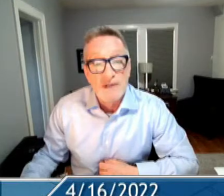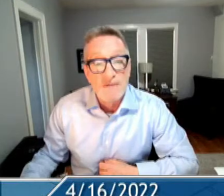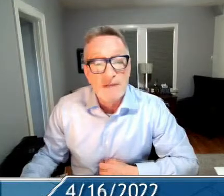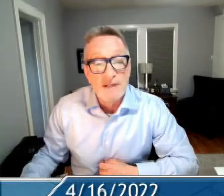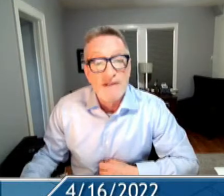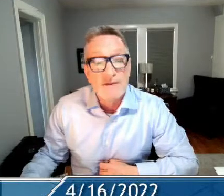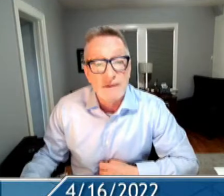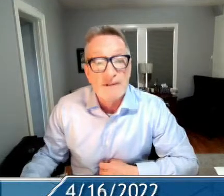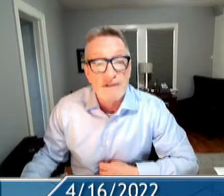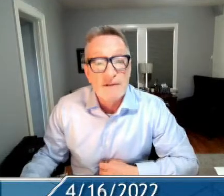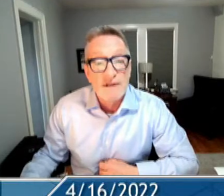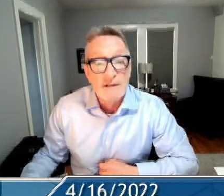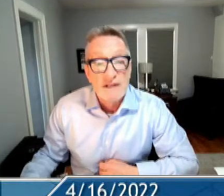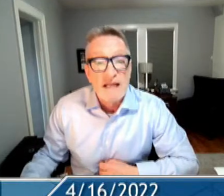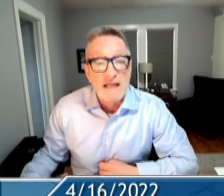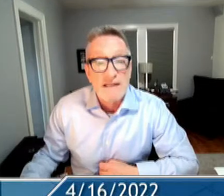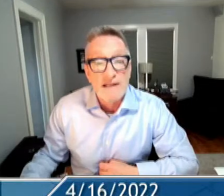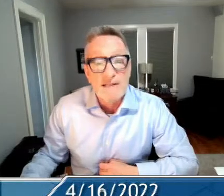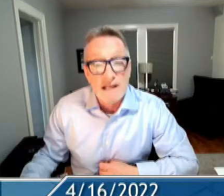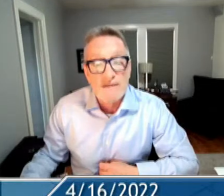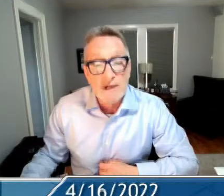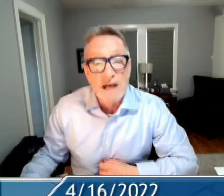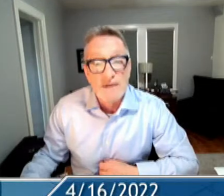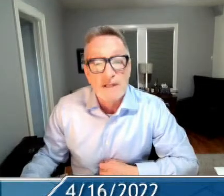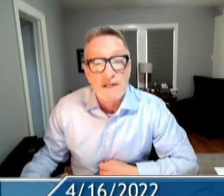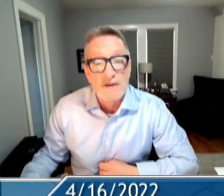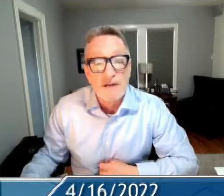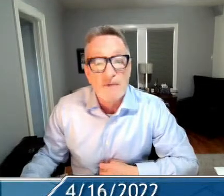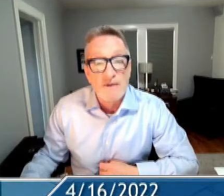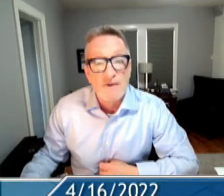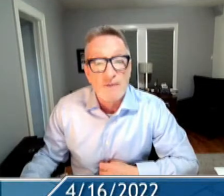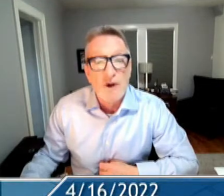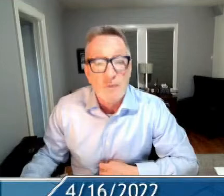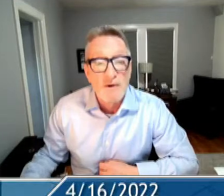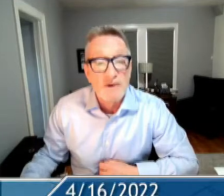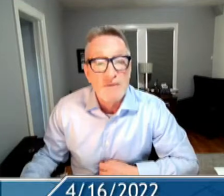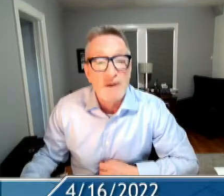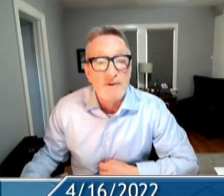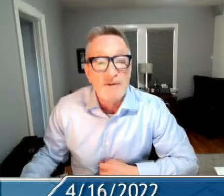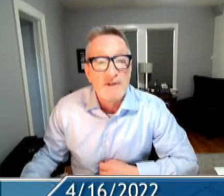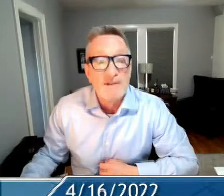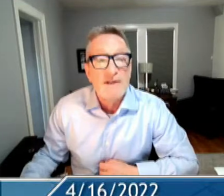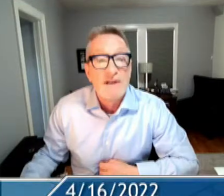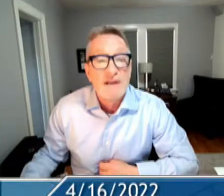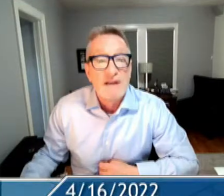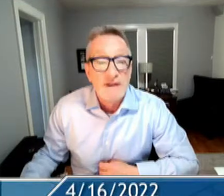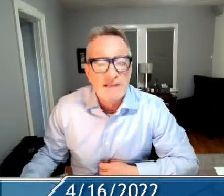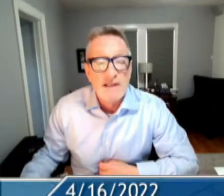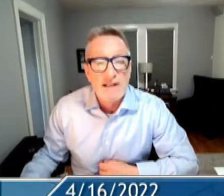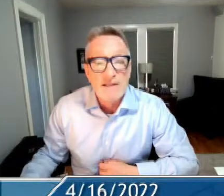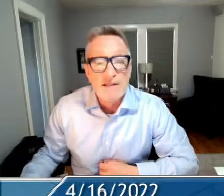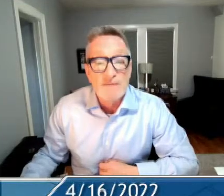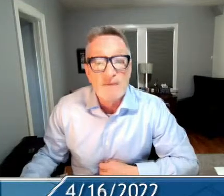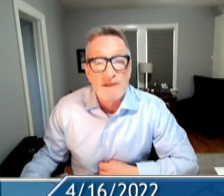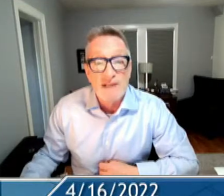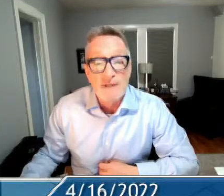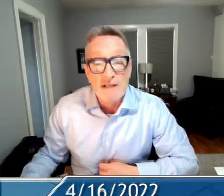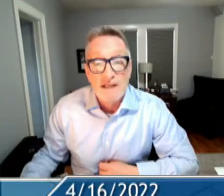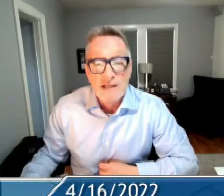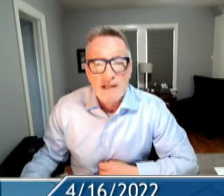homeless neighbors get services they need, successful housing, and creating more affordable homeownership opportunities, investing in the city's